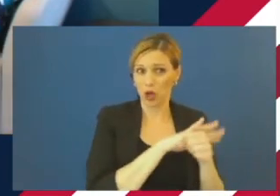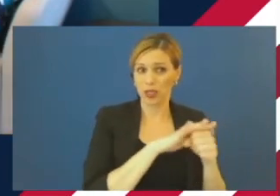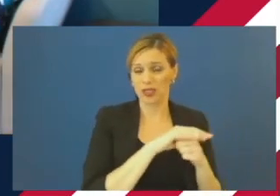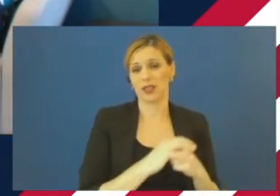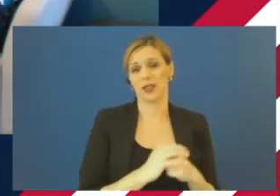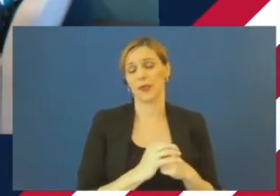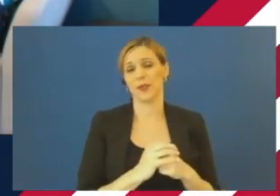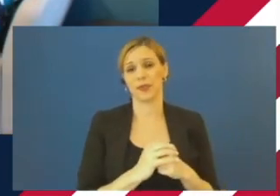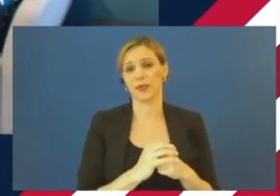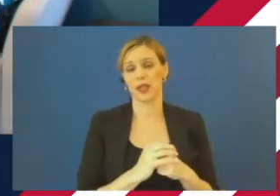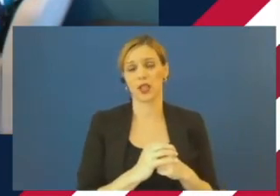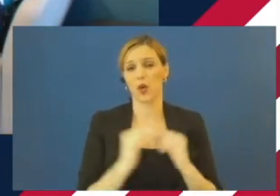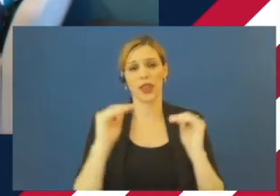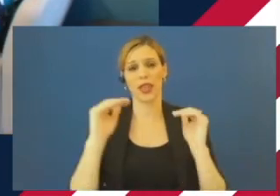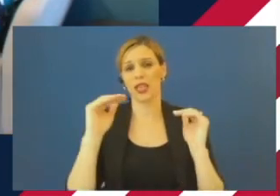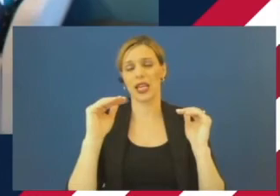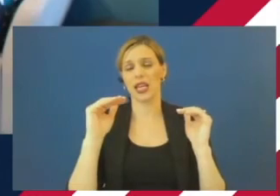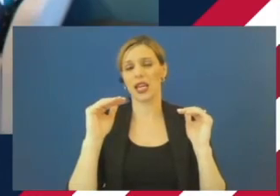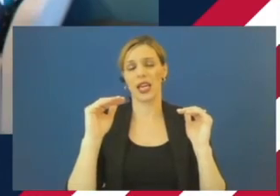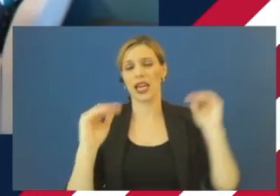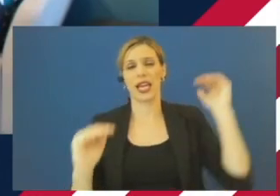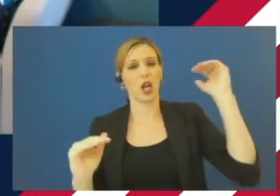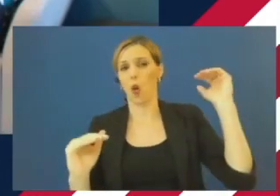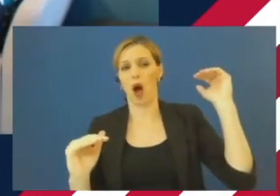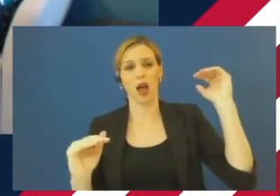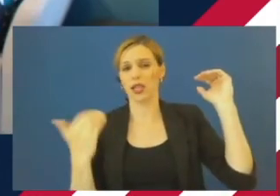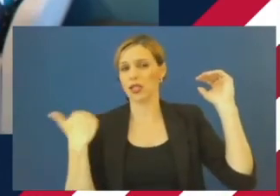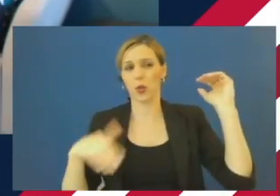really steeped in our